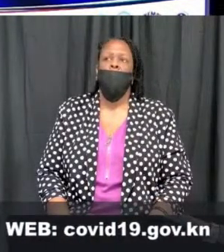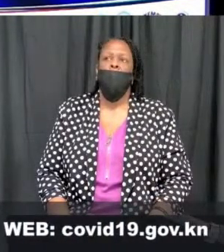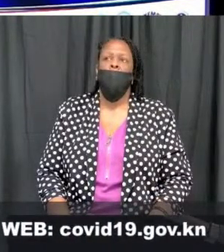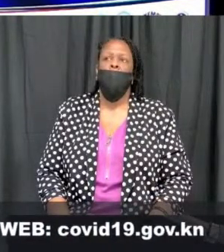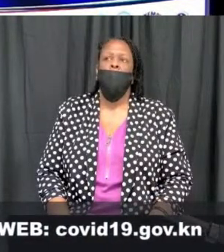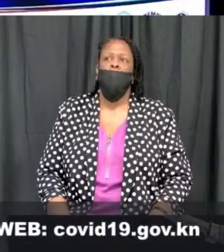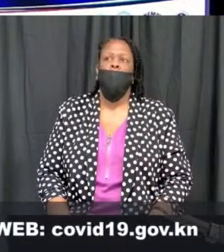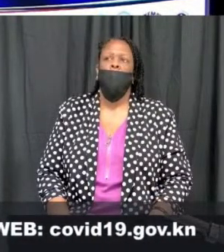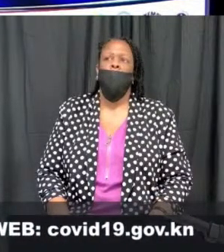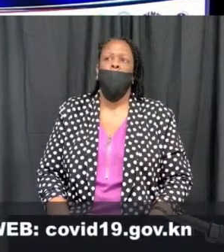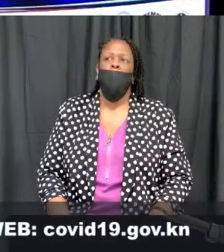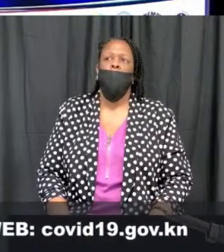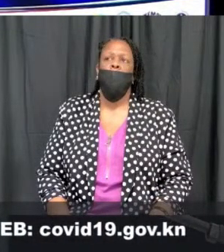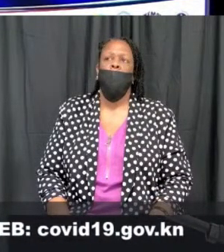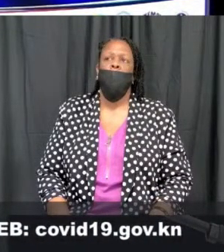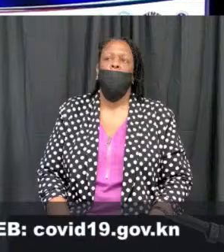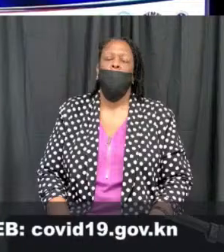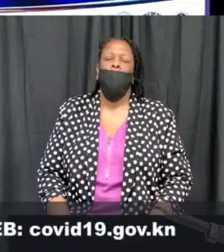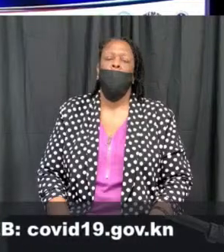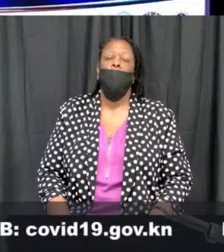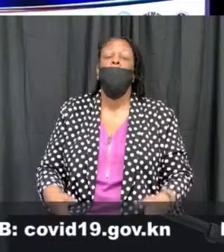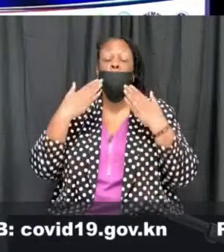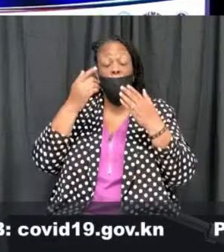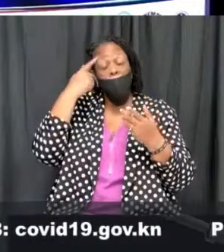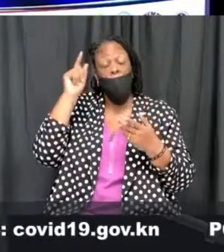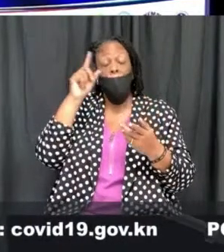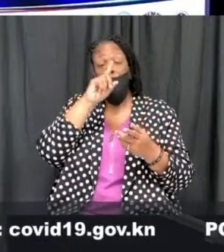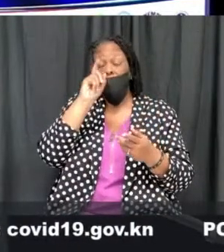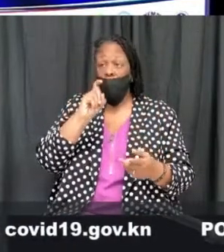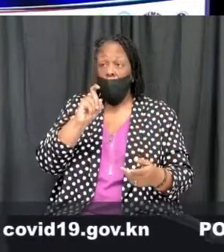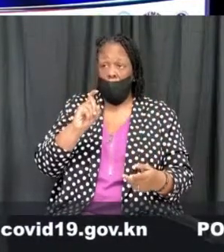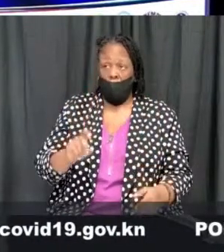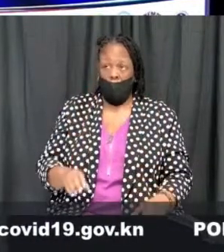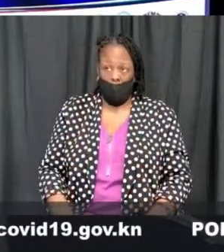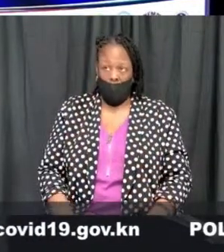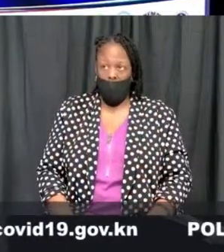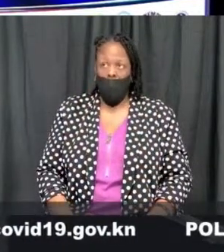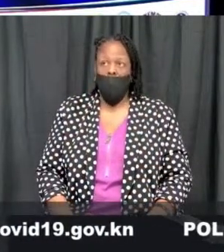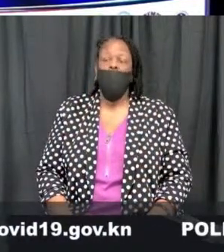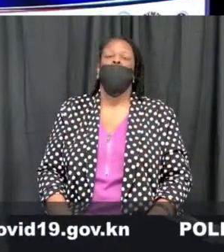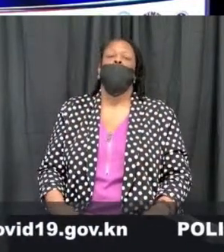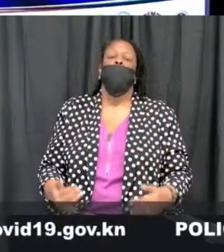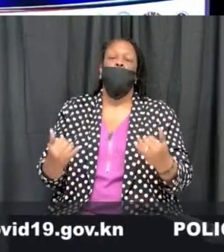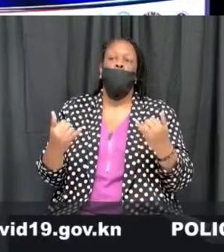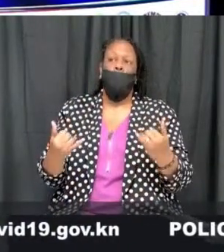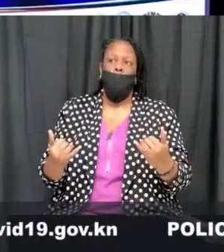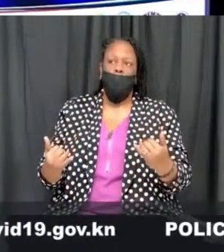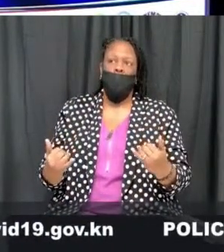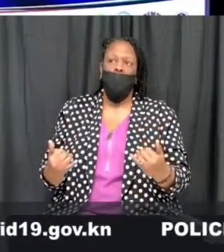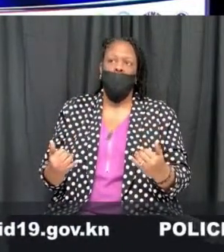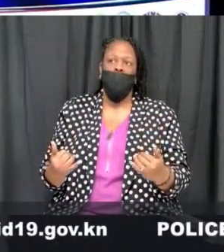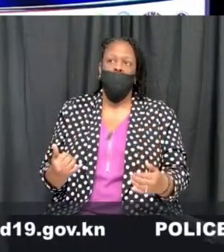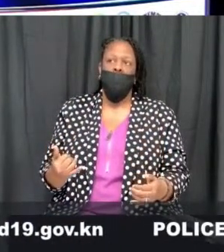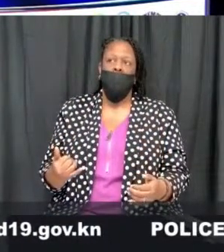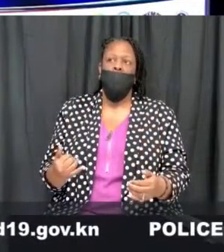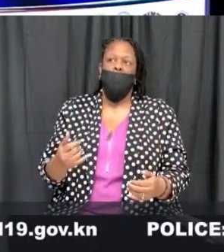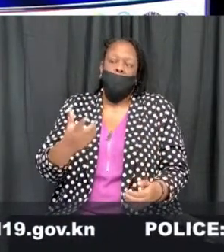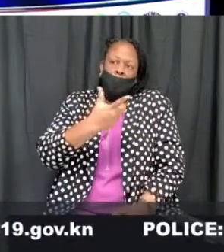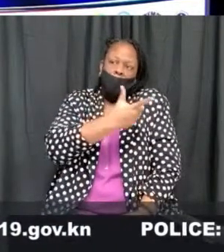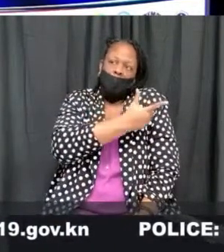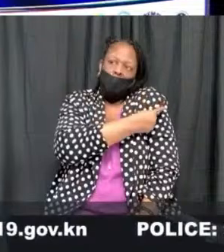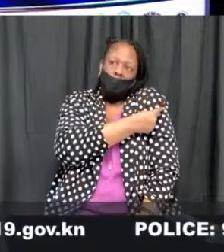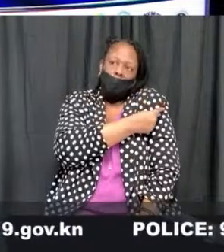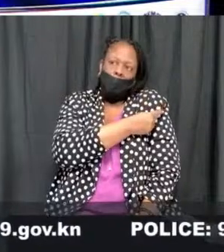Okay, thank you for the question. I want to say, though, that to date, we have